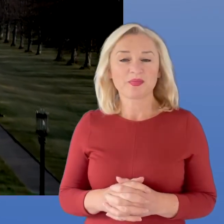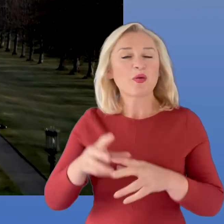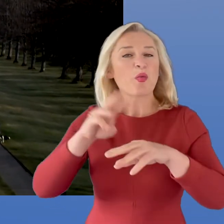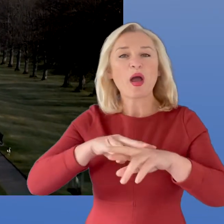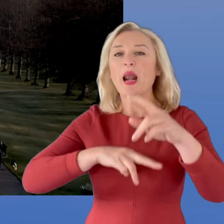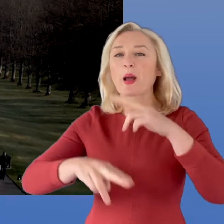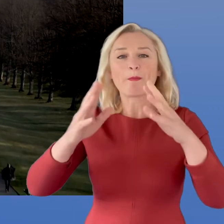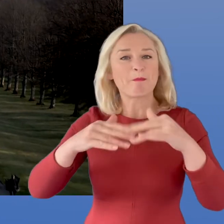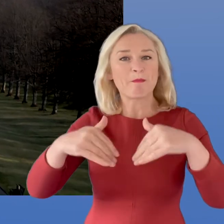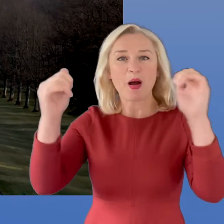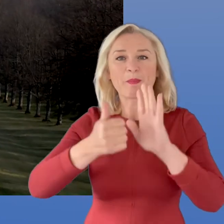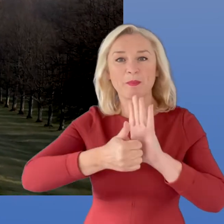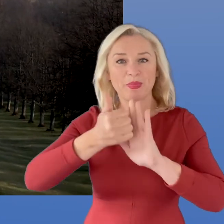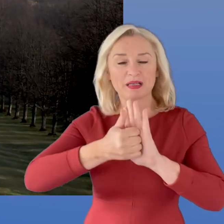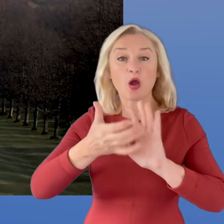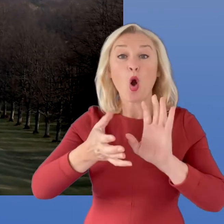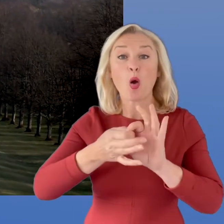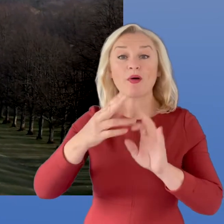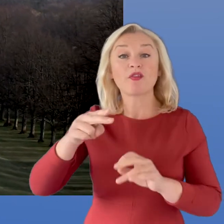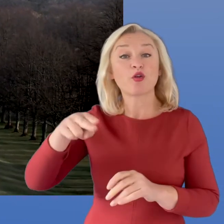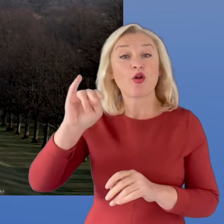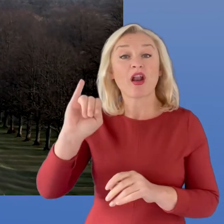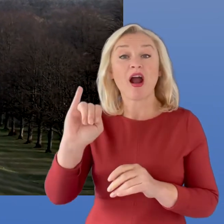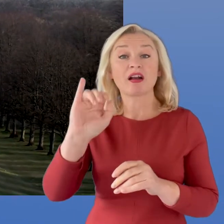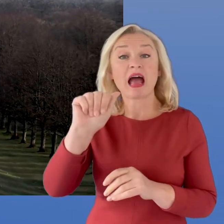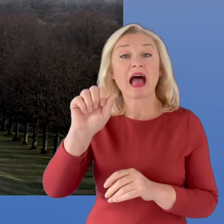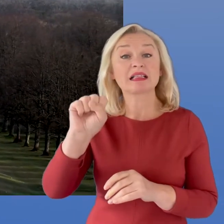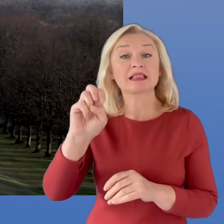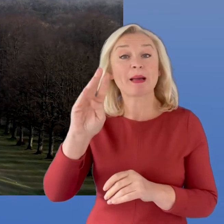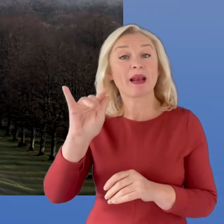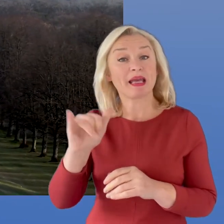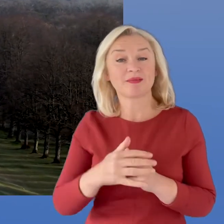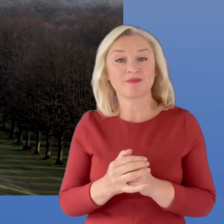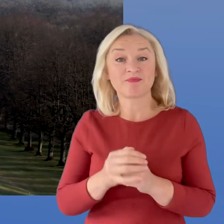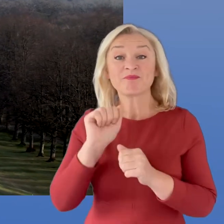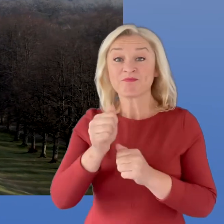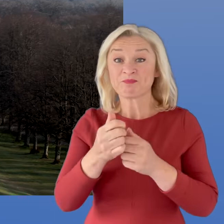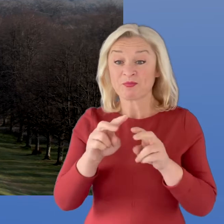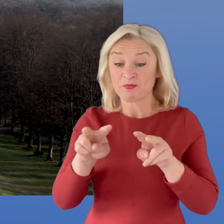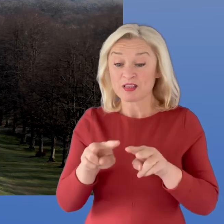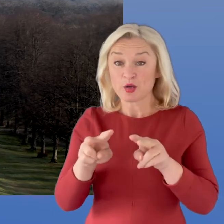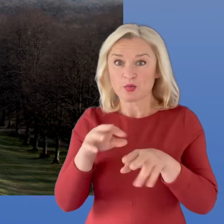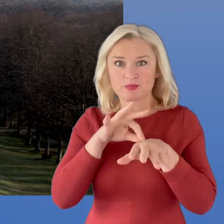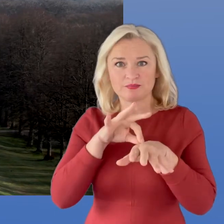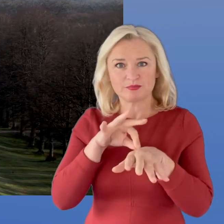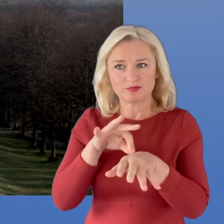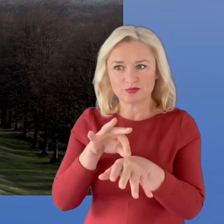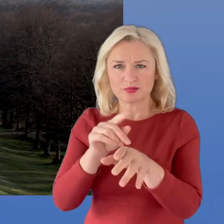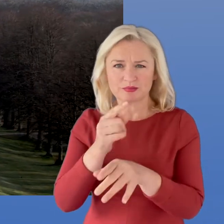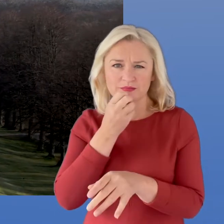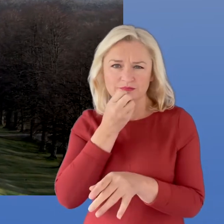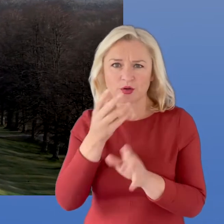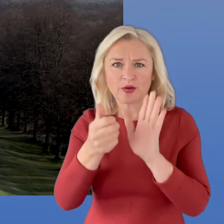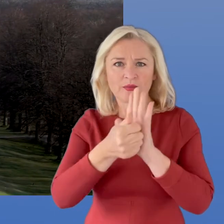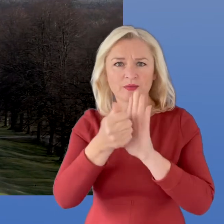Welcome to Parliament Buildings, home of the Northern Ireland Assembly. In this video, we'll take you on a tour of this iconic building